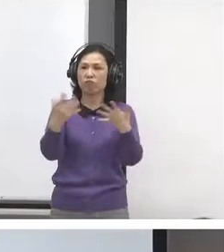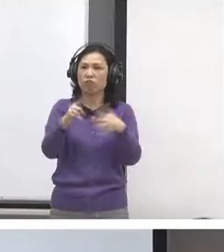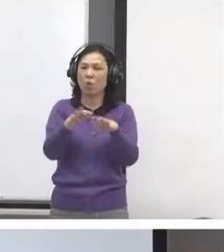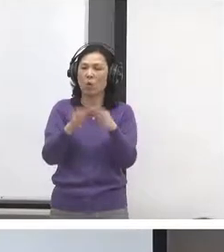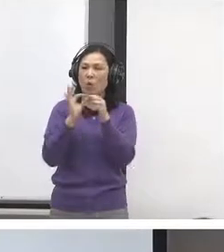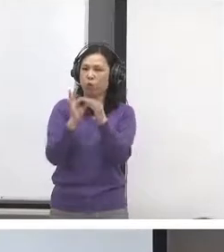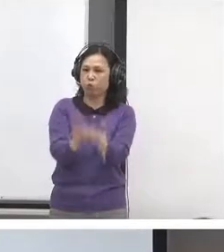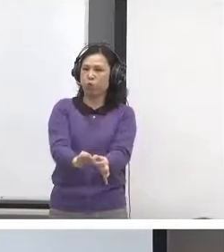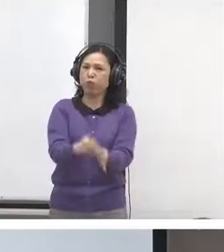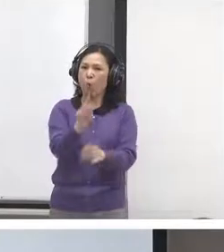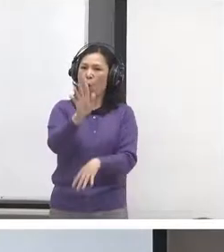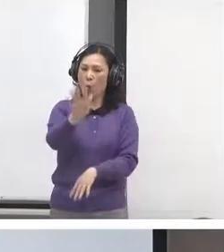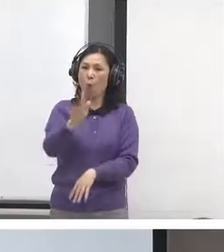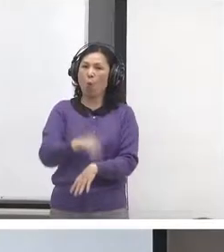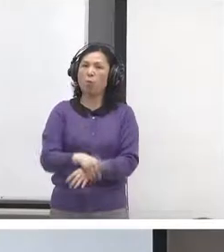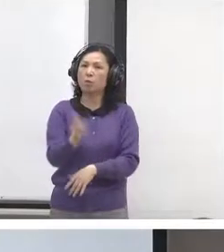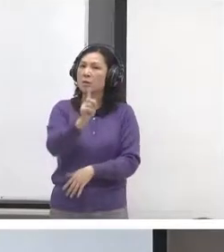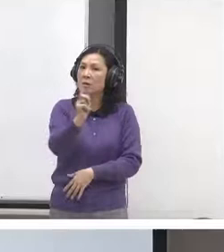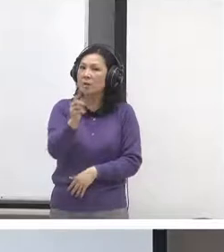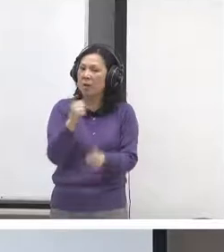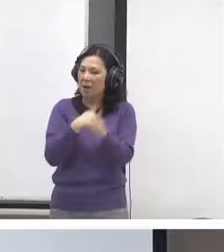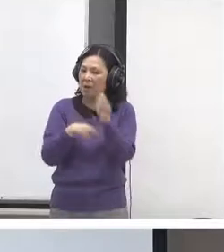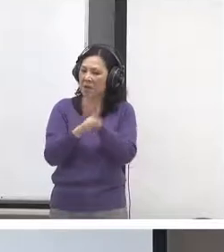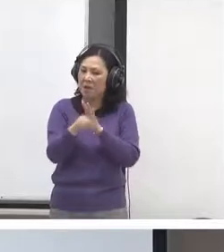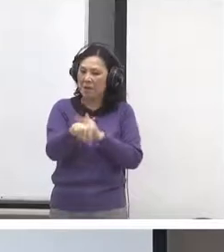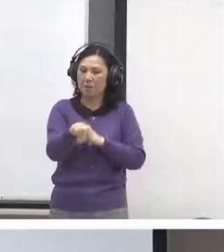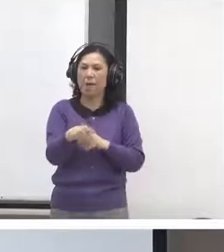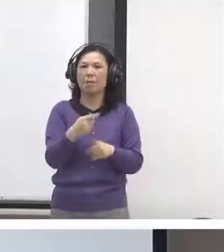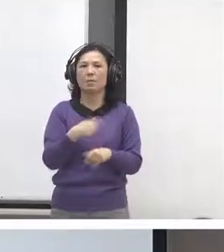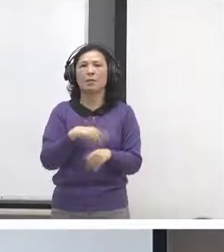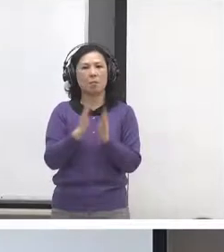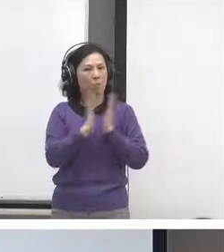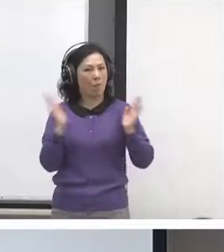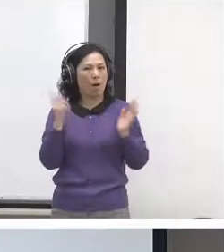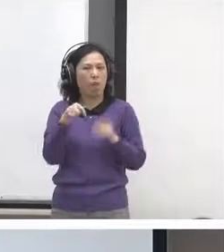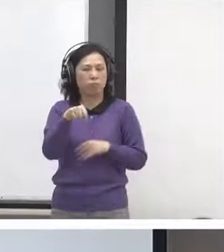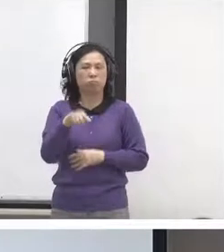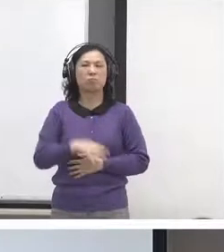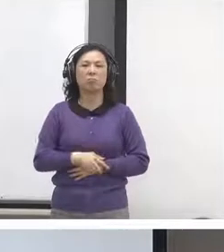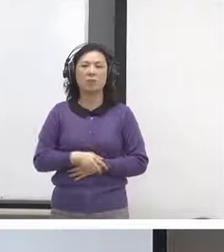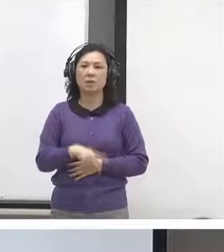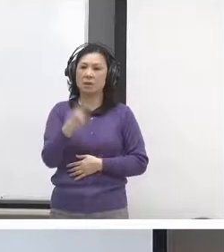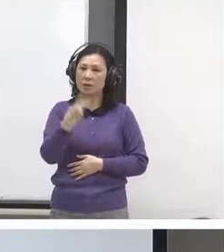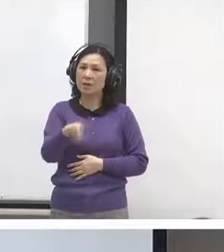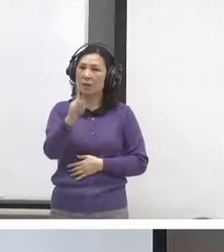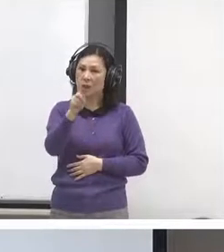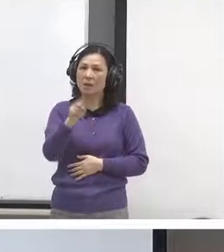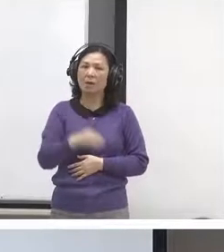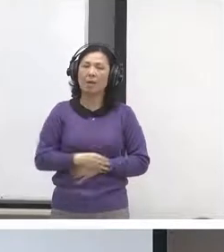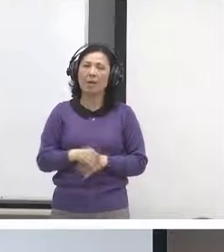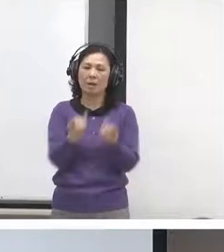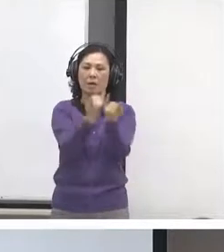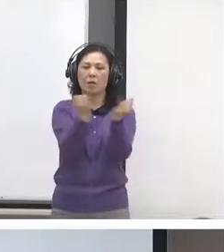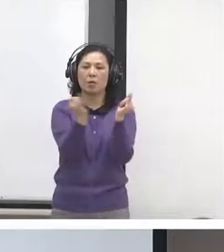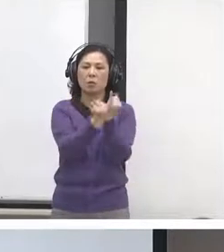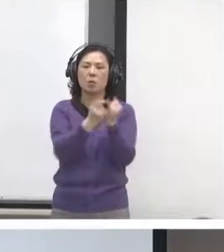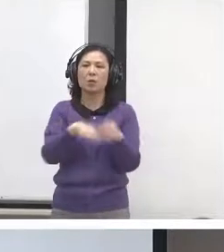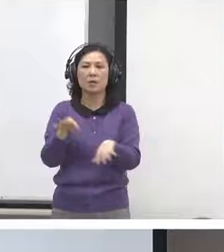is this idea of representation and inclusion. And one particular project that got its foot is Women and Color.